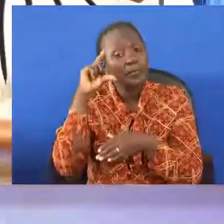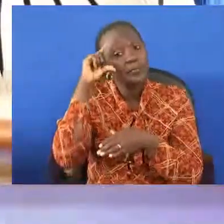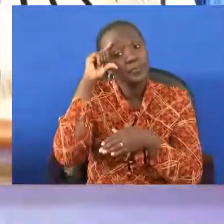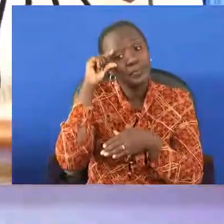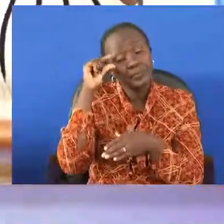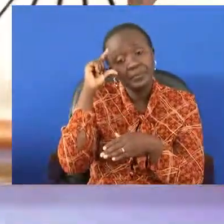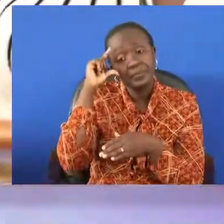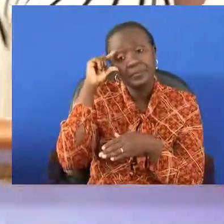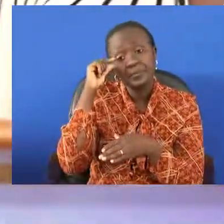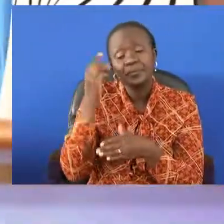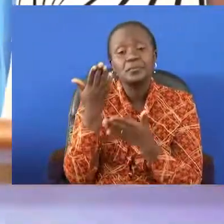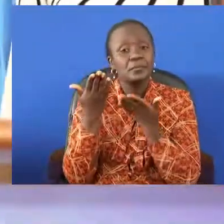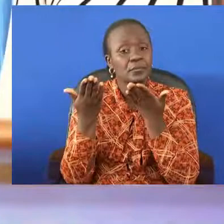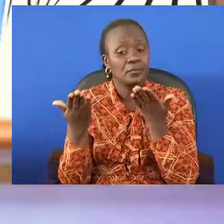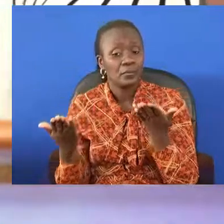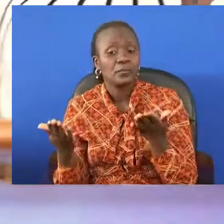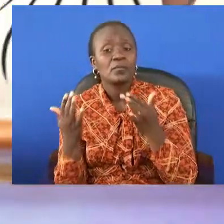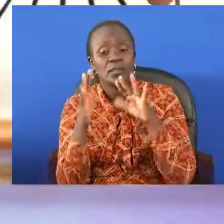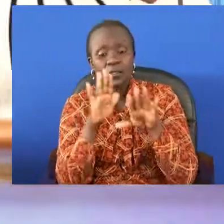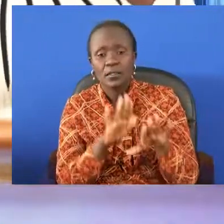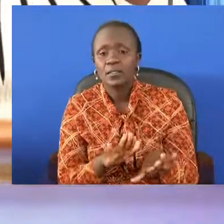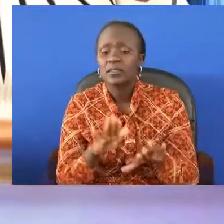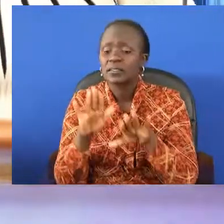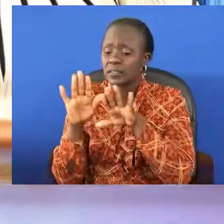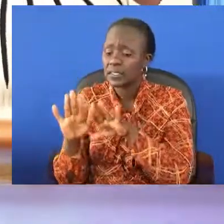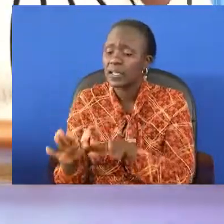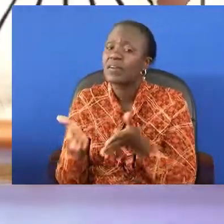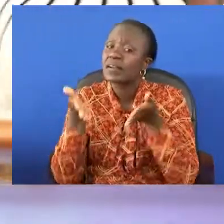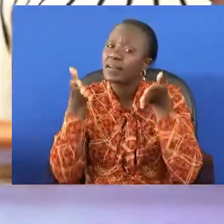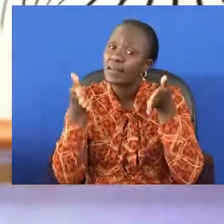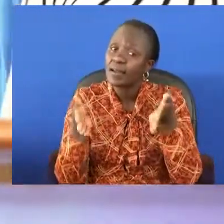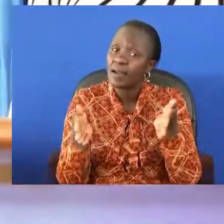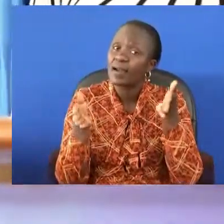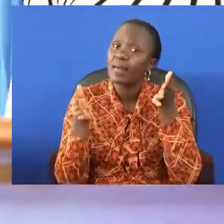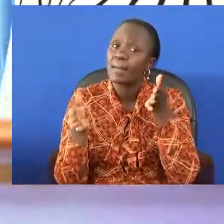Ewe Musa, bona tunateseka.